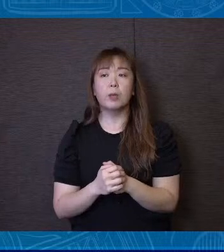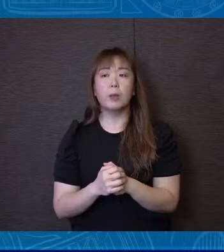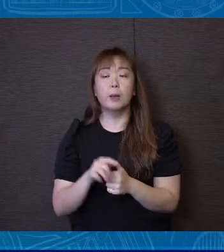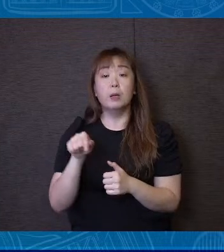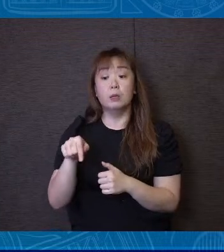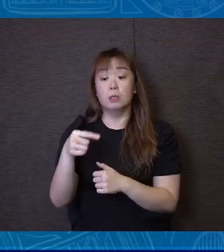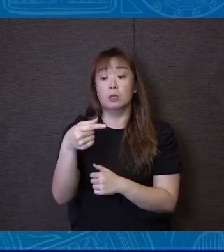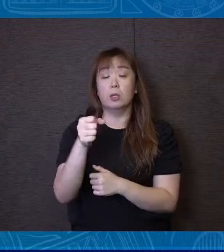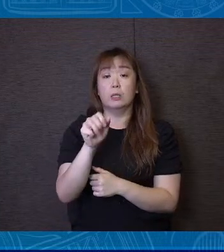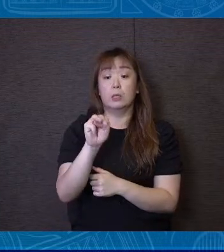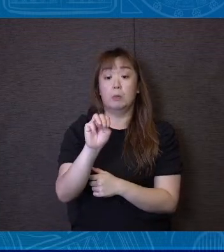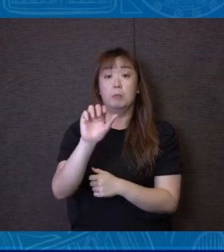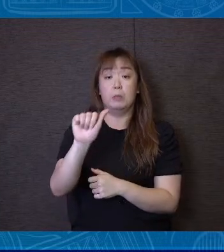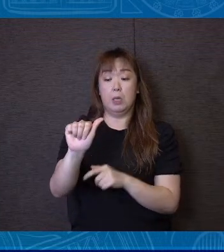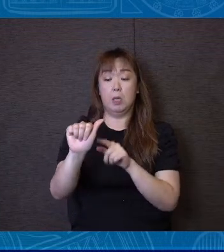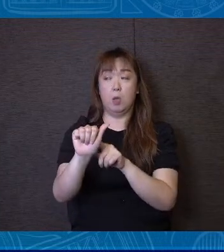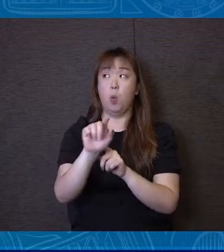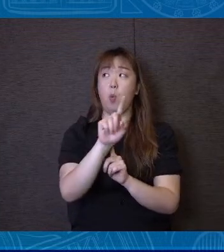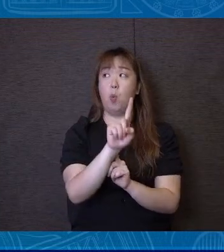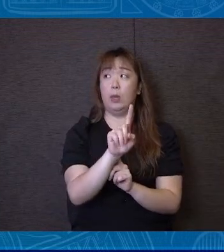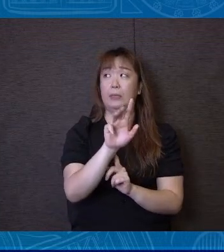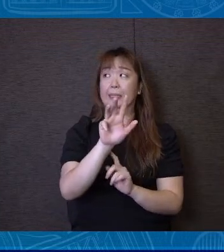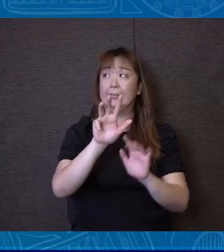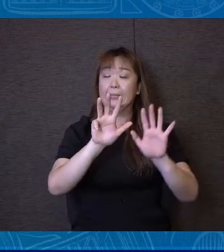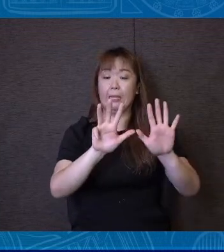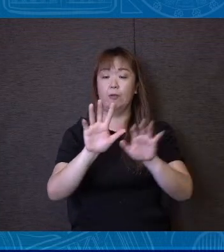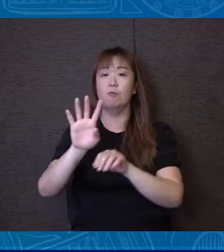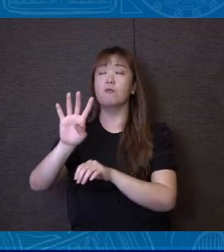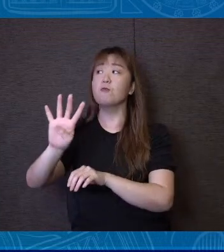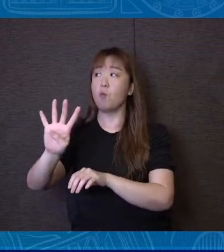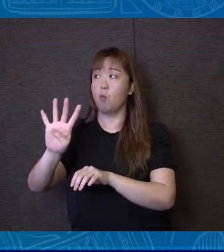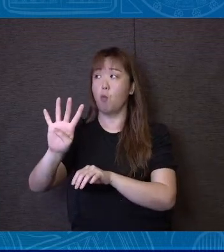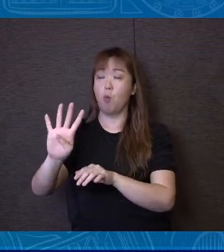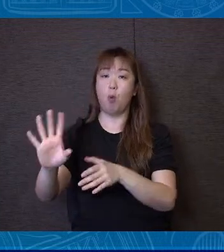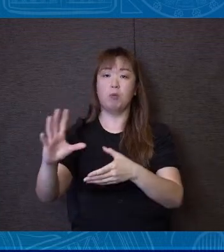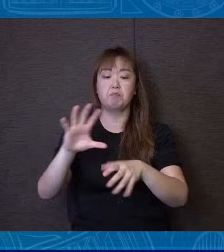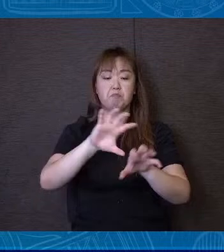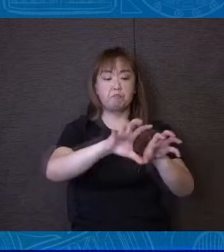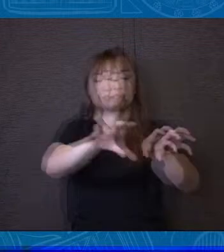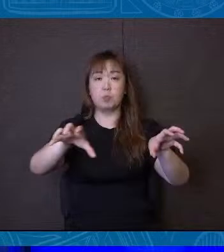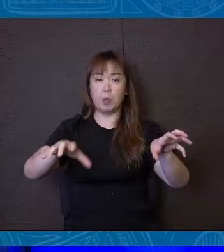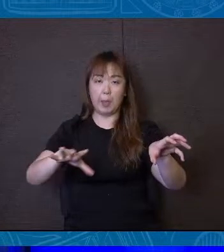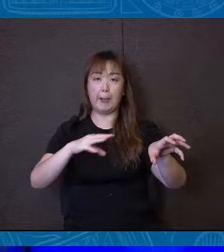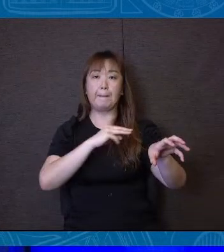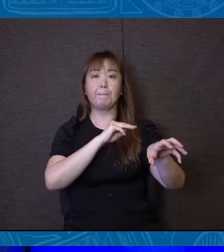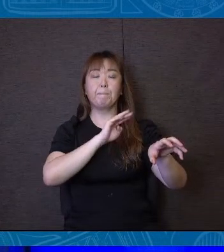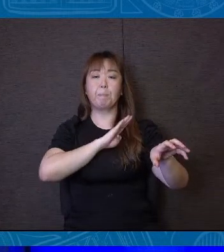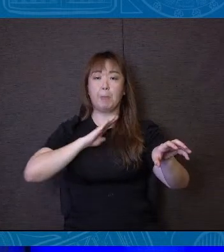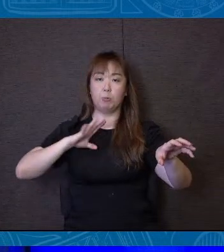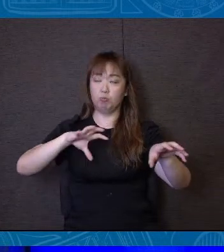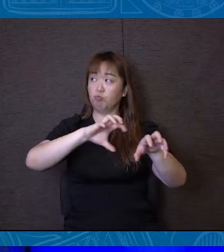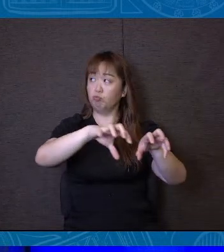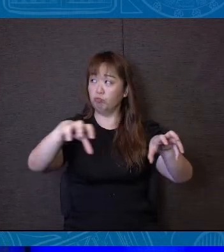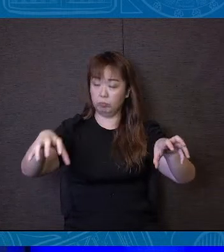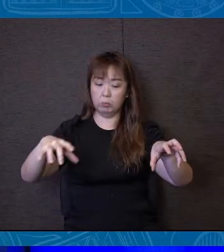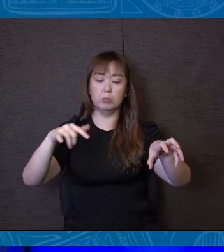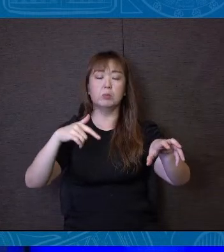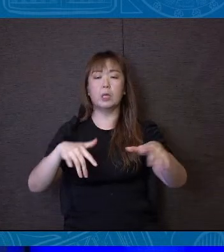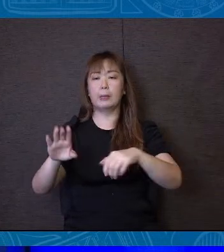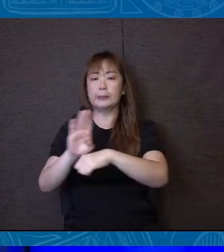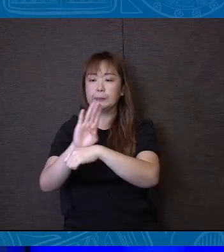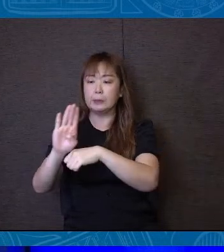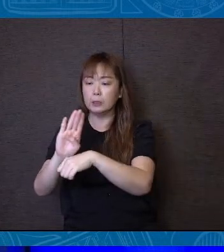apart from the 194 member states with the administrations, we also have the membership from the companies, private sector industry, like